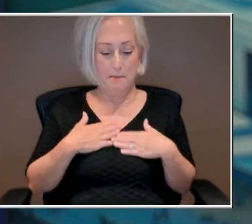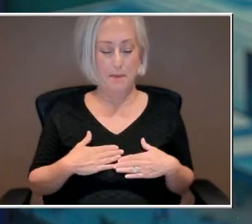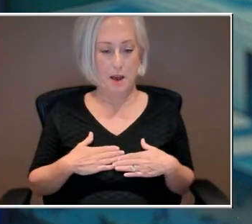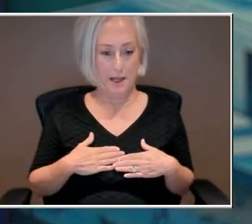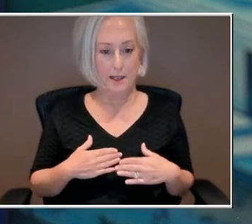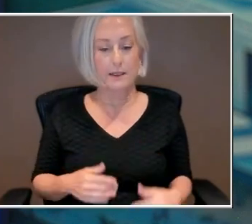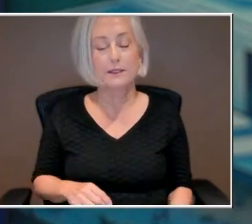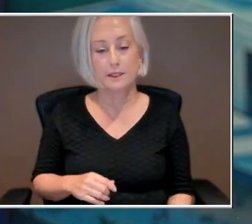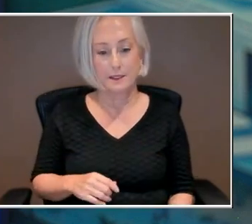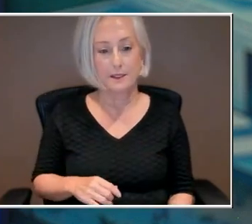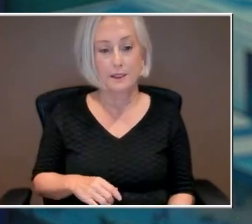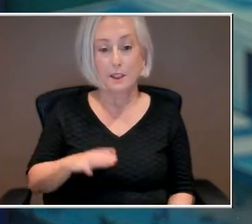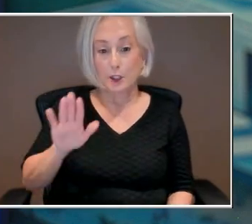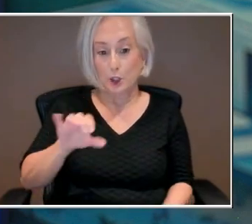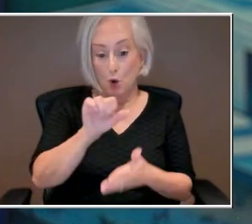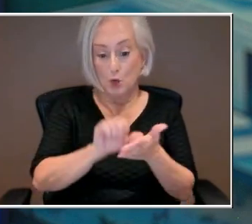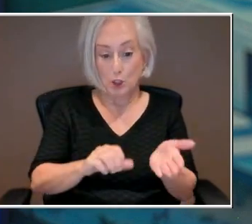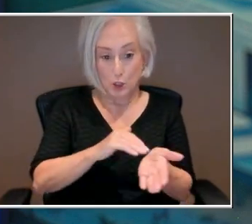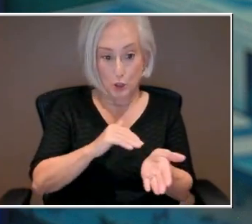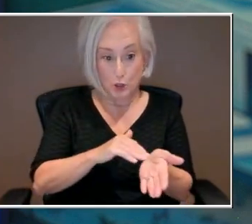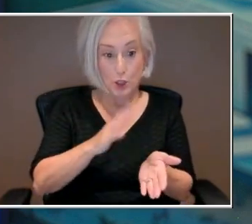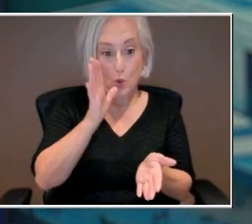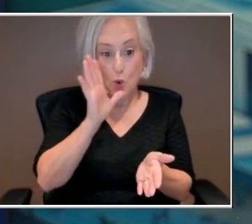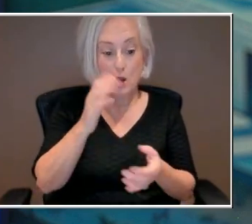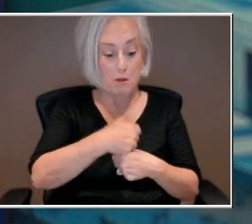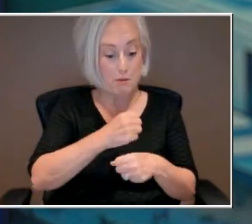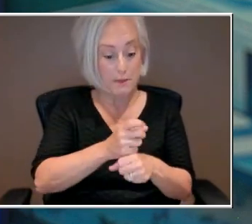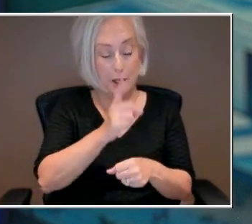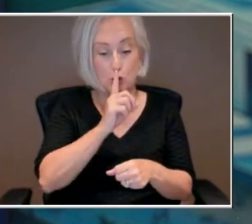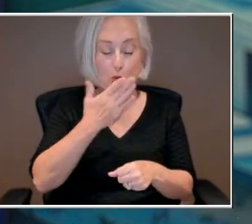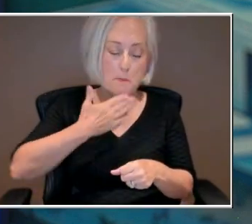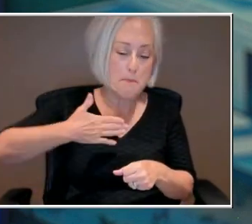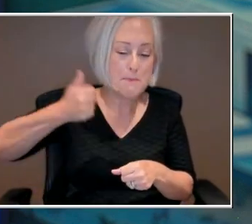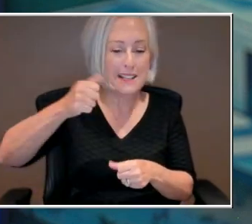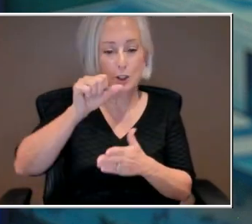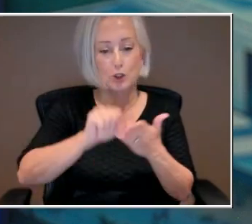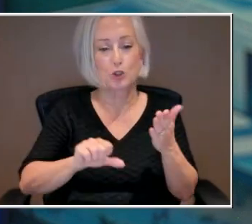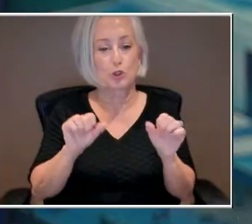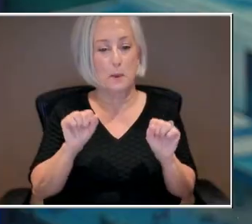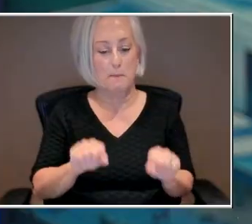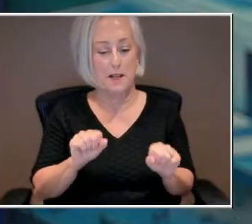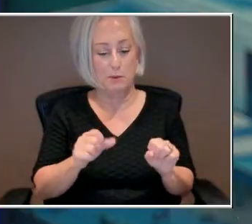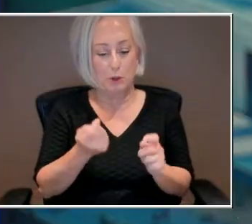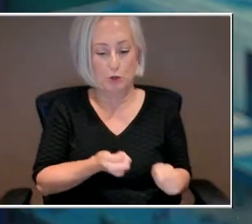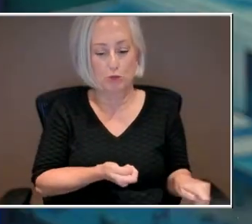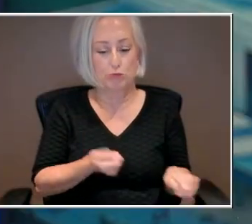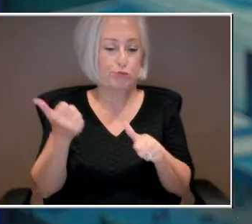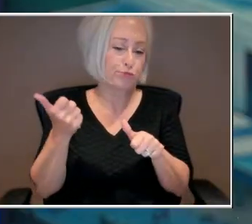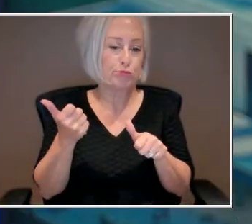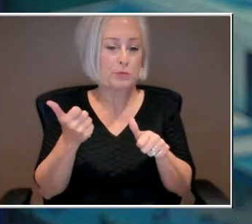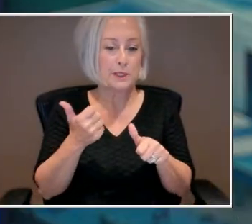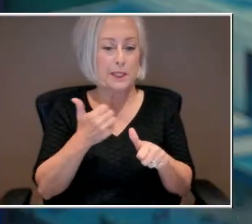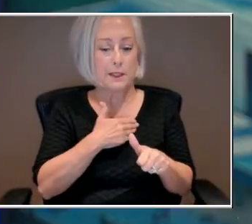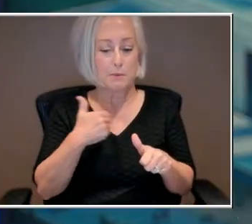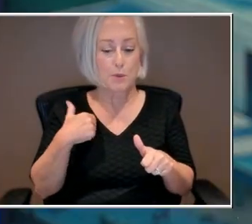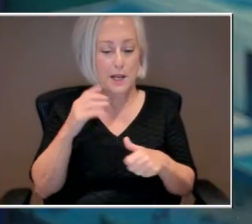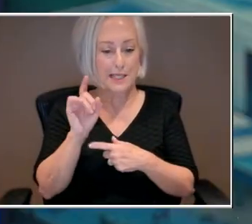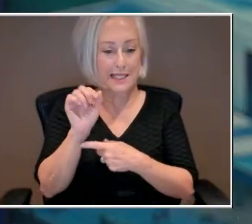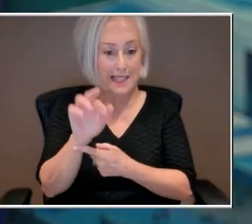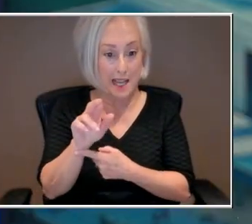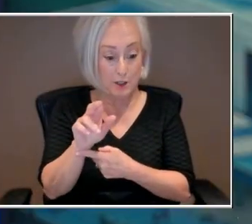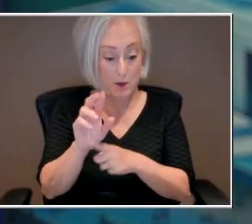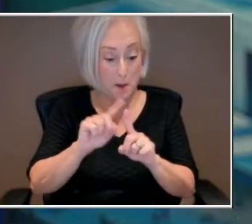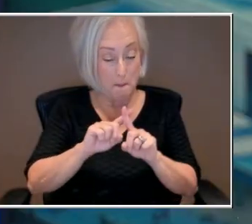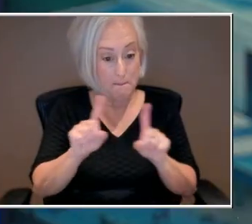surgeon will make sure that they do the best surgery possible to get rid of the cancer in the breast, but all this chemotherapy and all